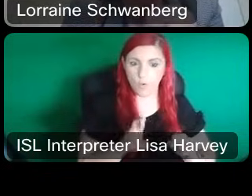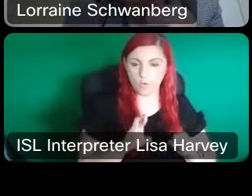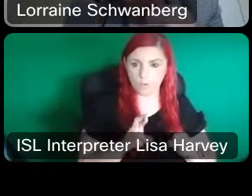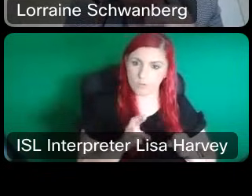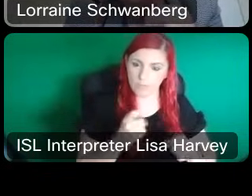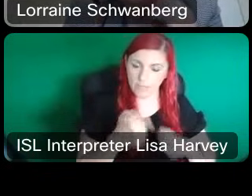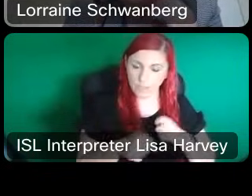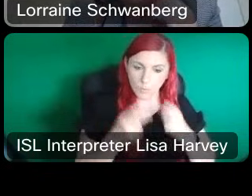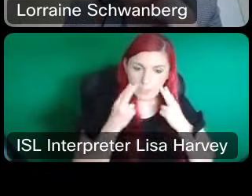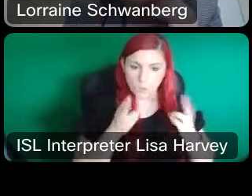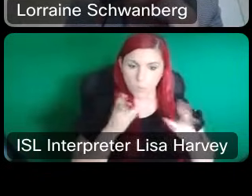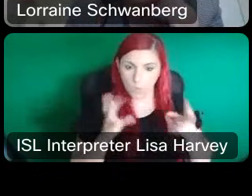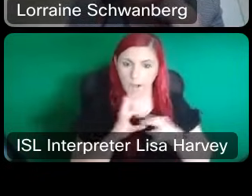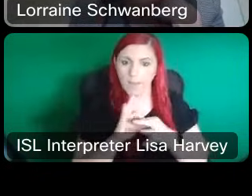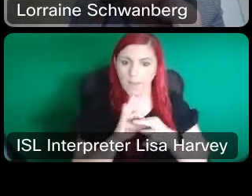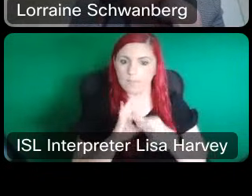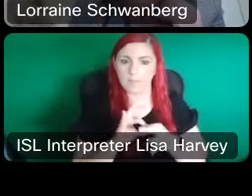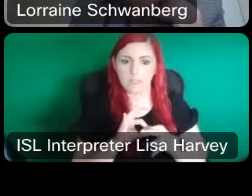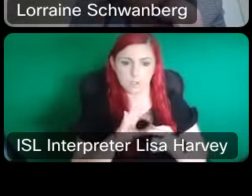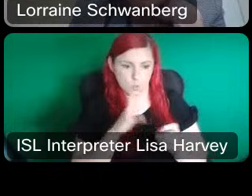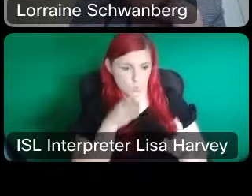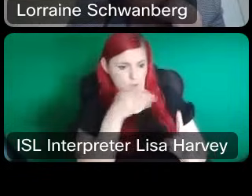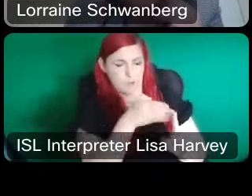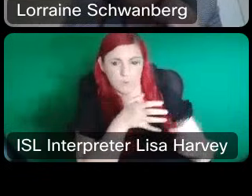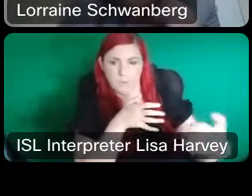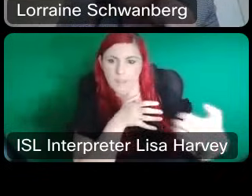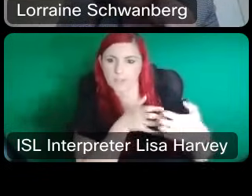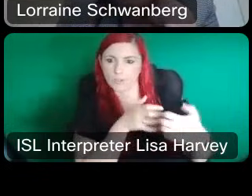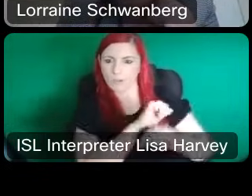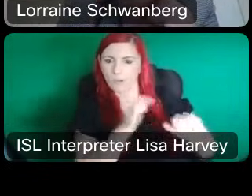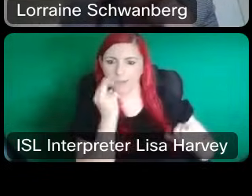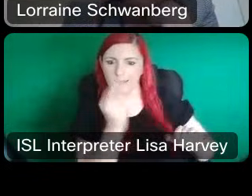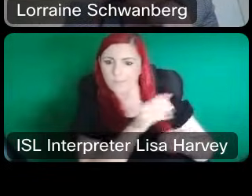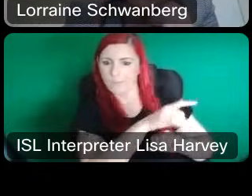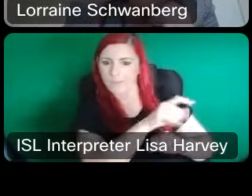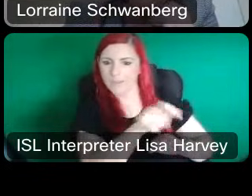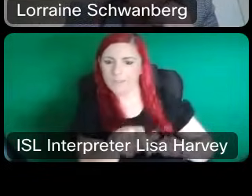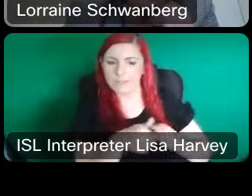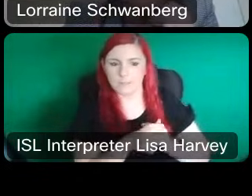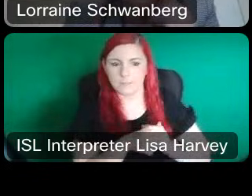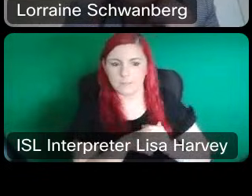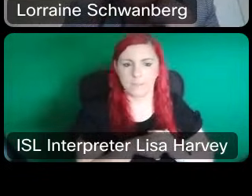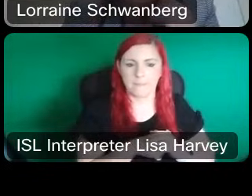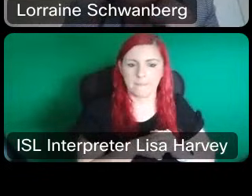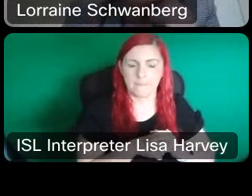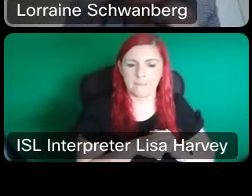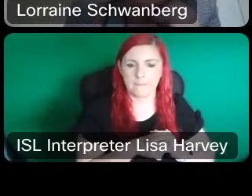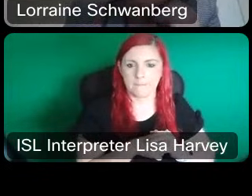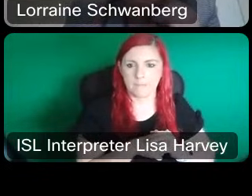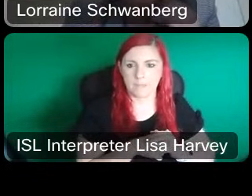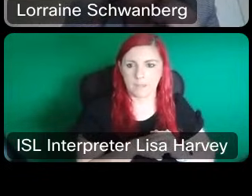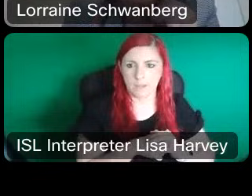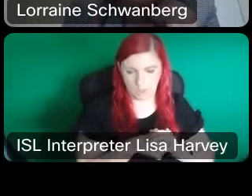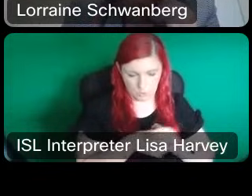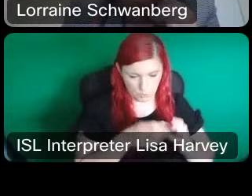meet the needs of the patient, really, so that they get a rounded story of what has happened. And